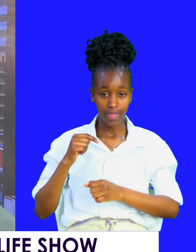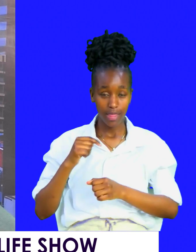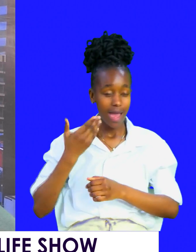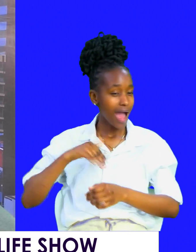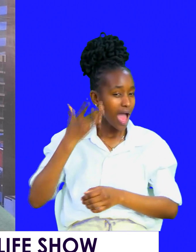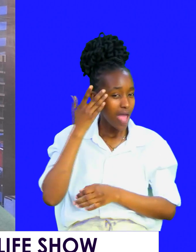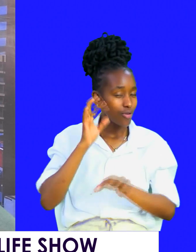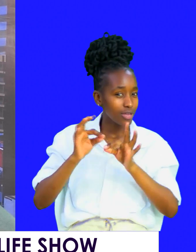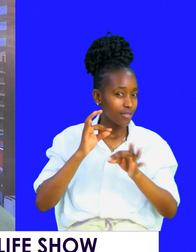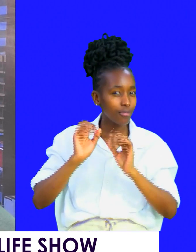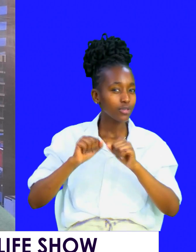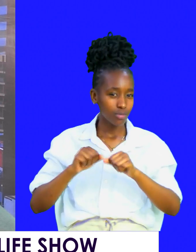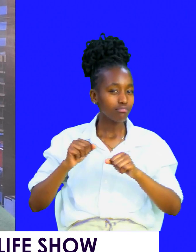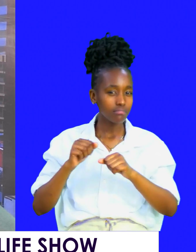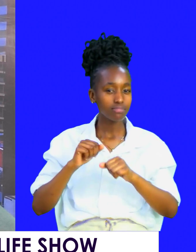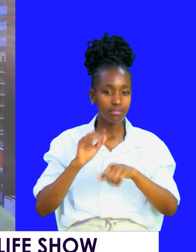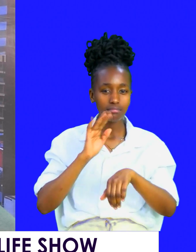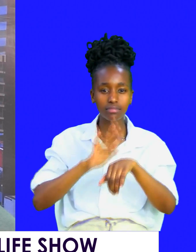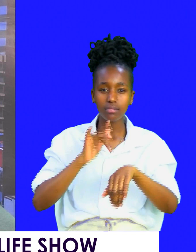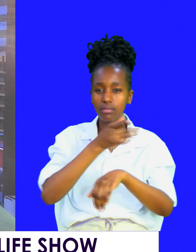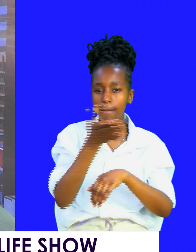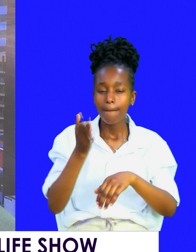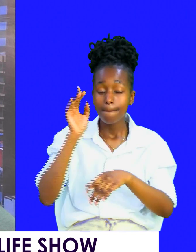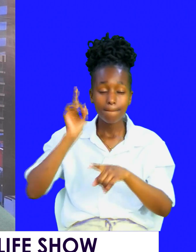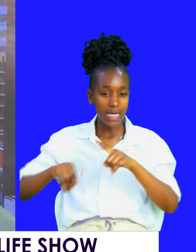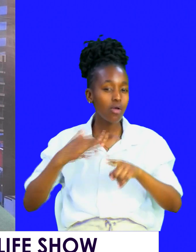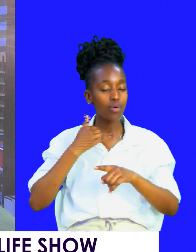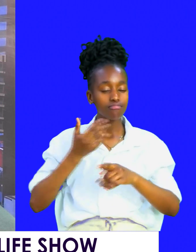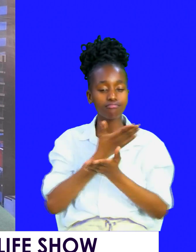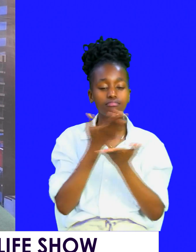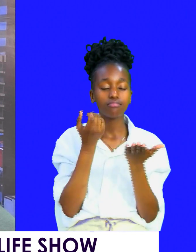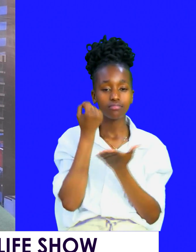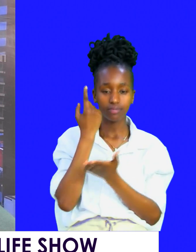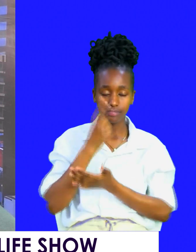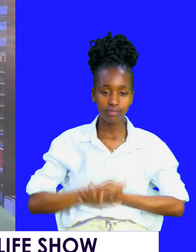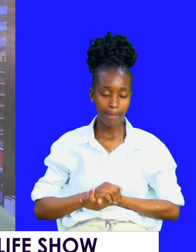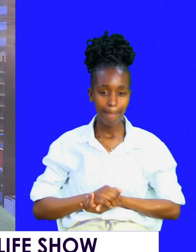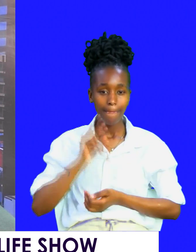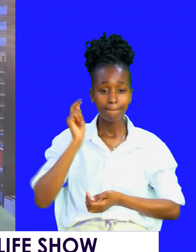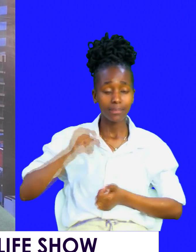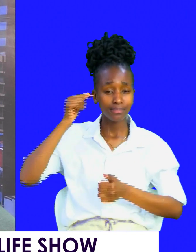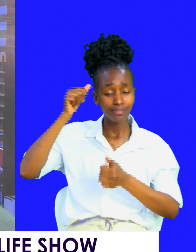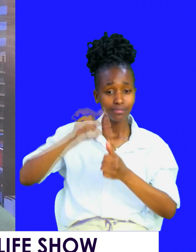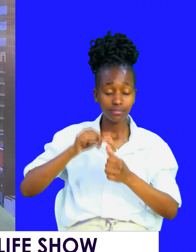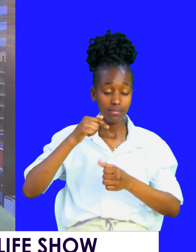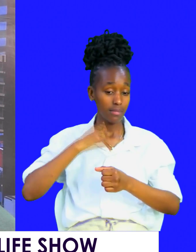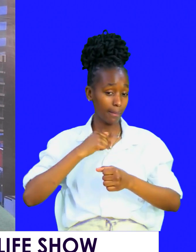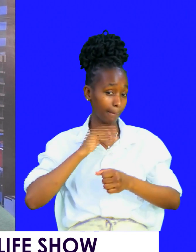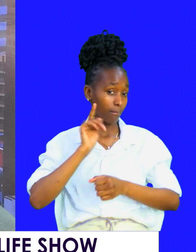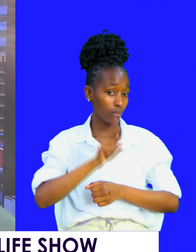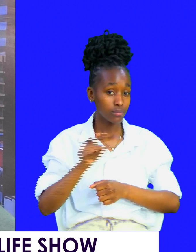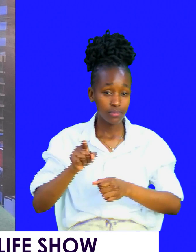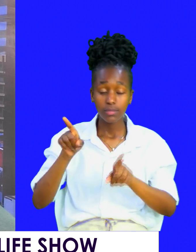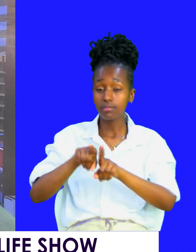let me do my best to reach that part. The inner you, the real you. You see, when you die, we will